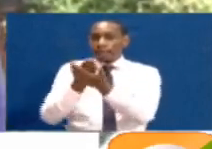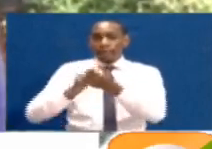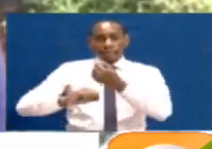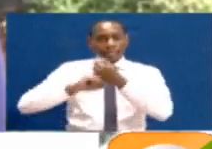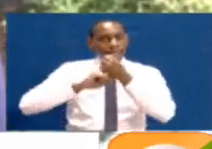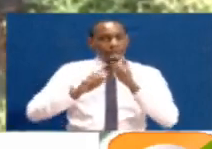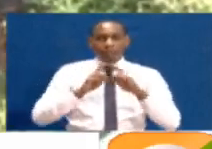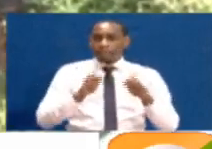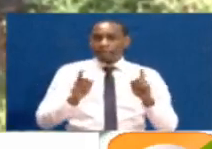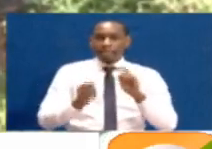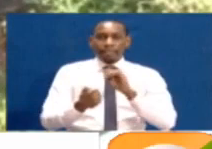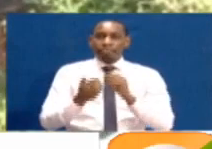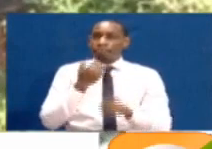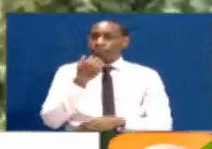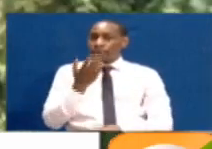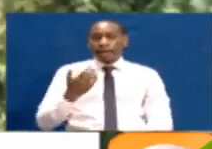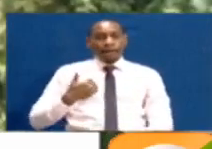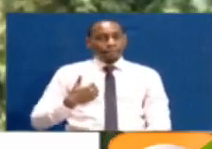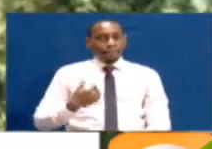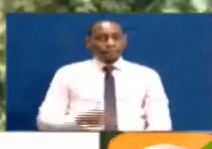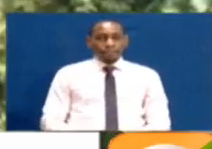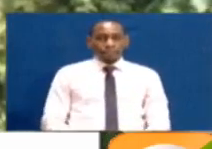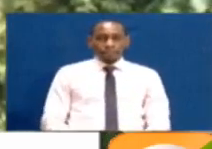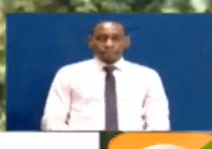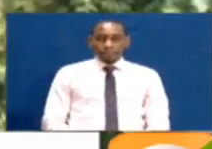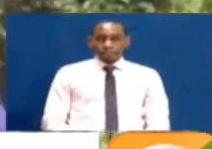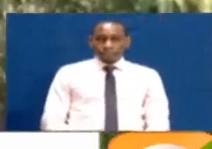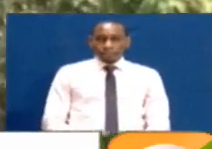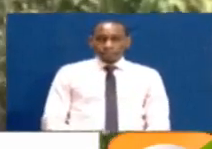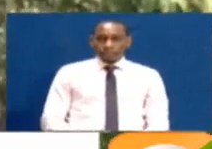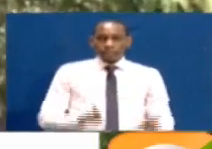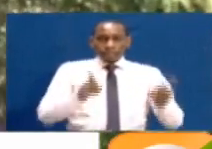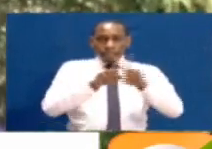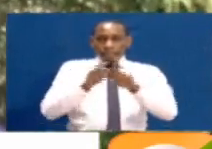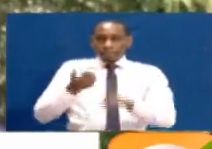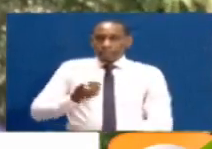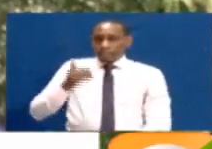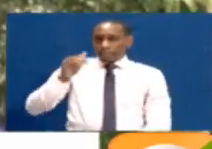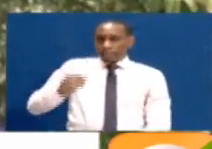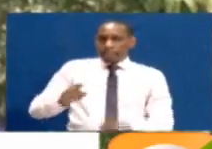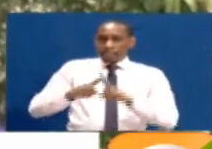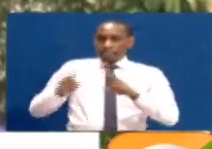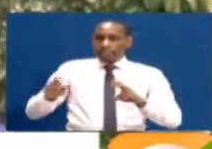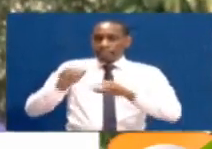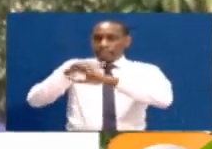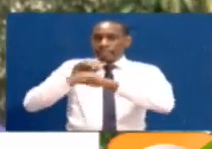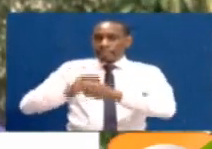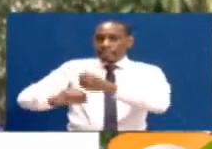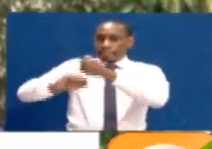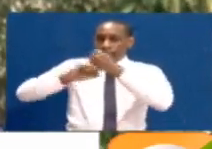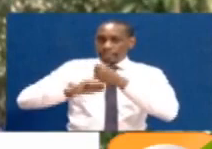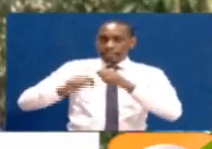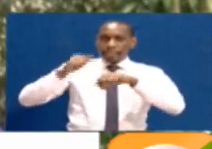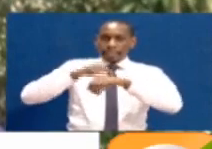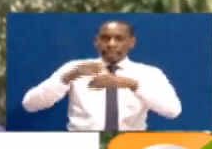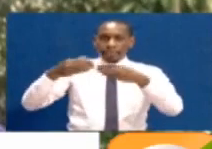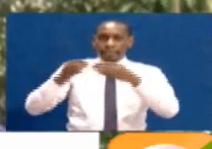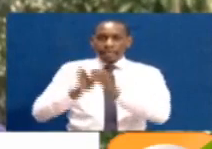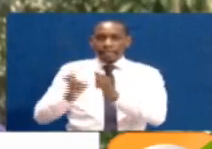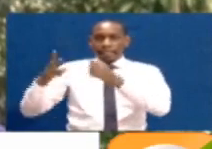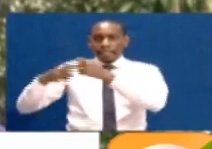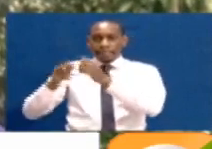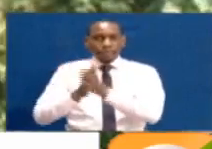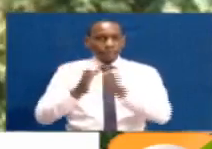We applied for the scholarships, but none of them came through. Hata mtoto alianza kupata scholarship akiwa class 7 na